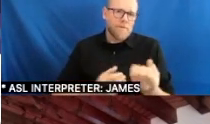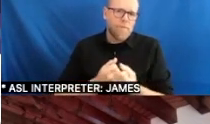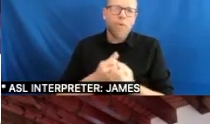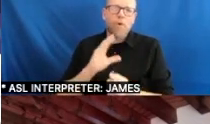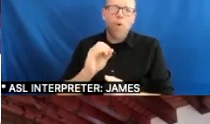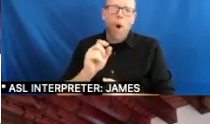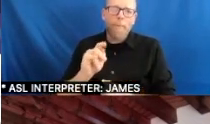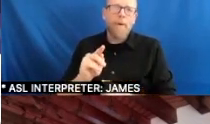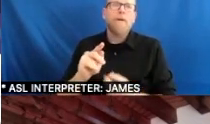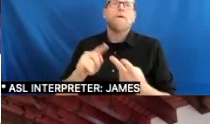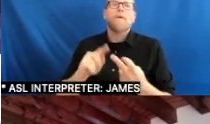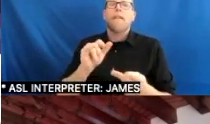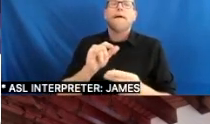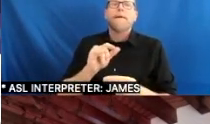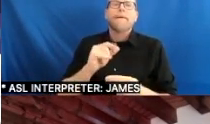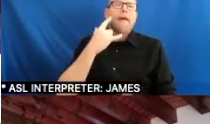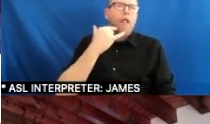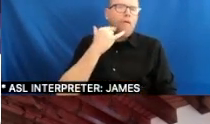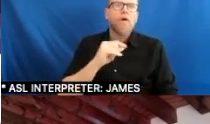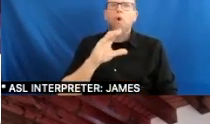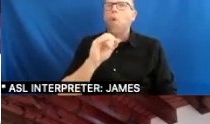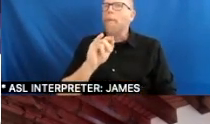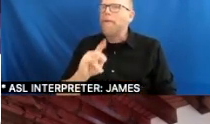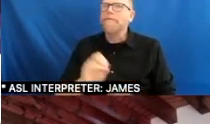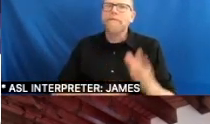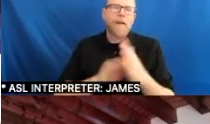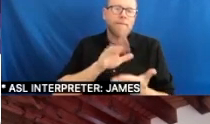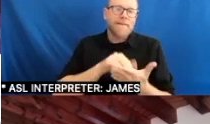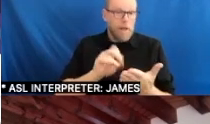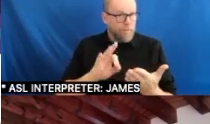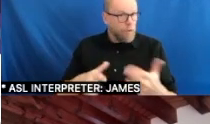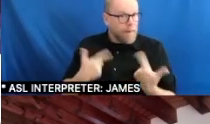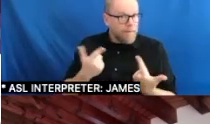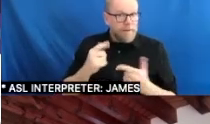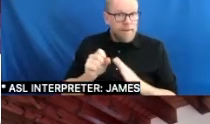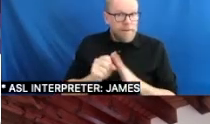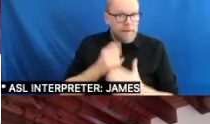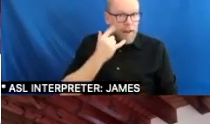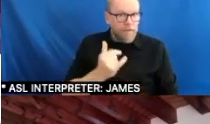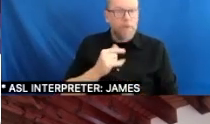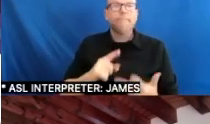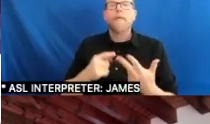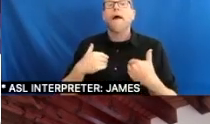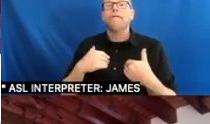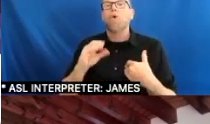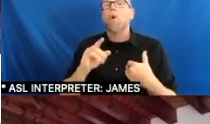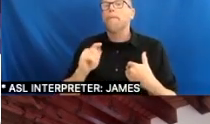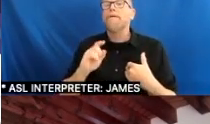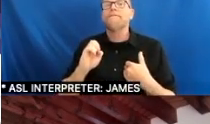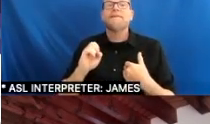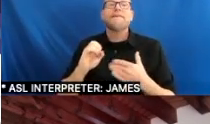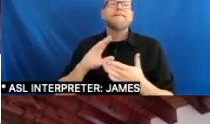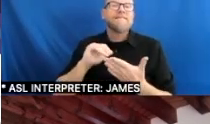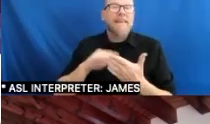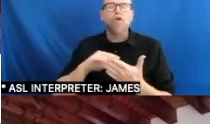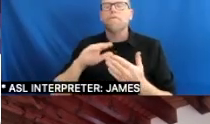there, like the California Cooperative Development Center, if you're in California. There's cooperative development centers around the country,